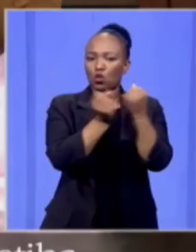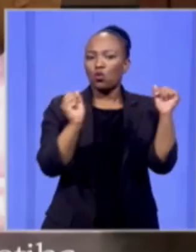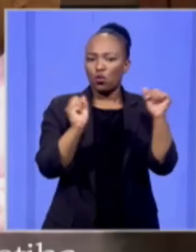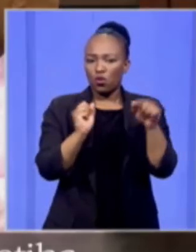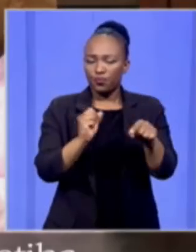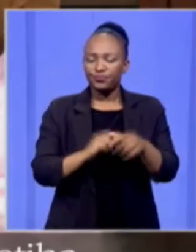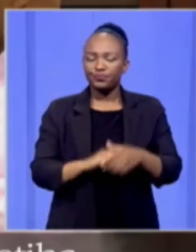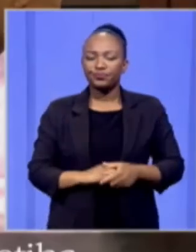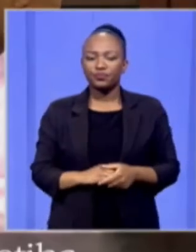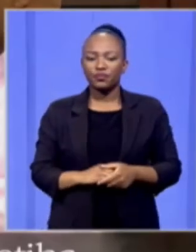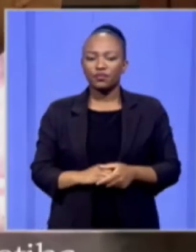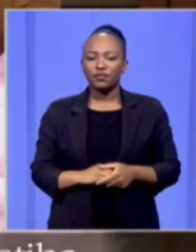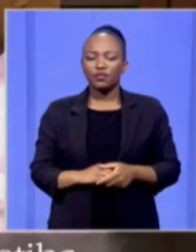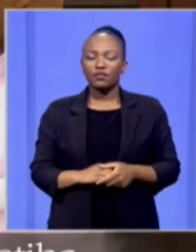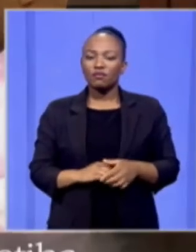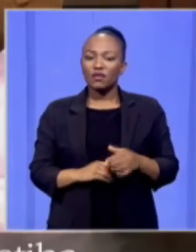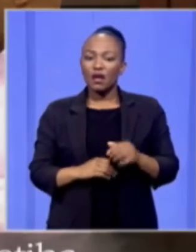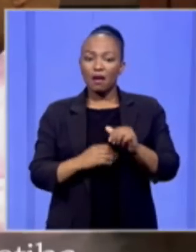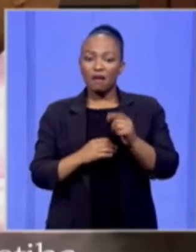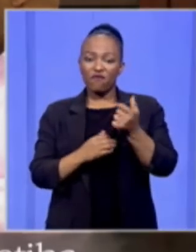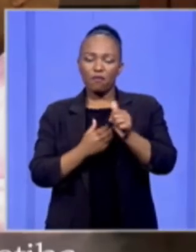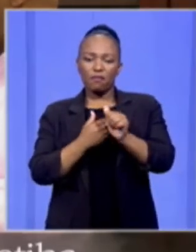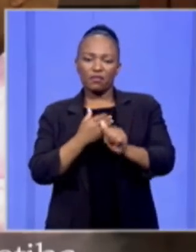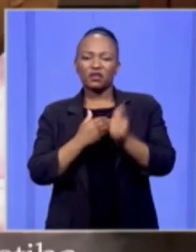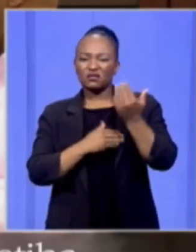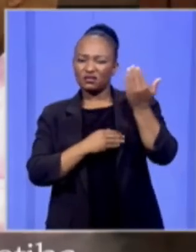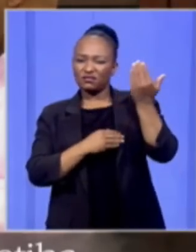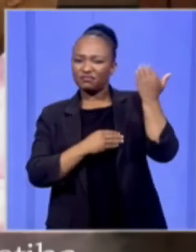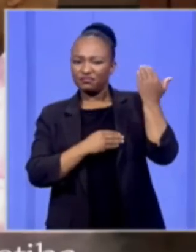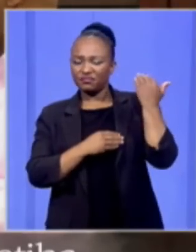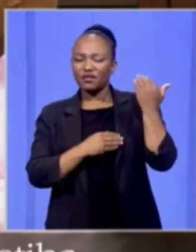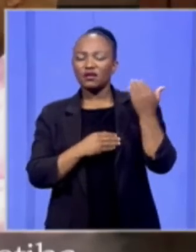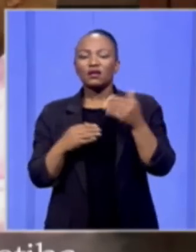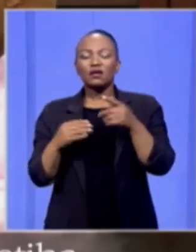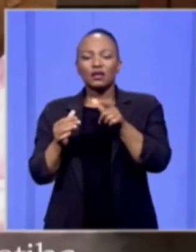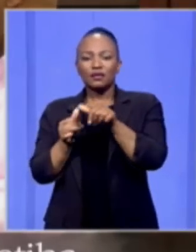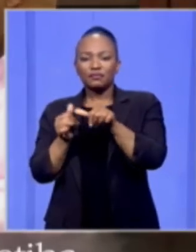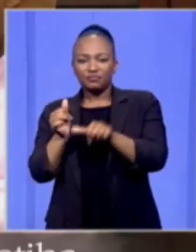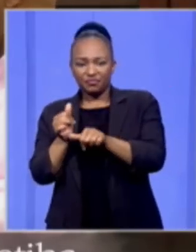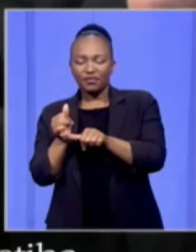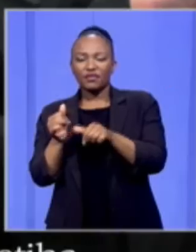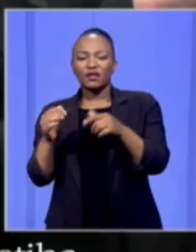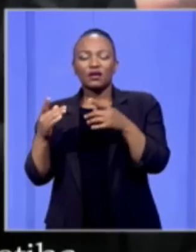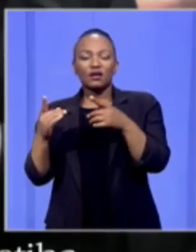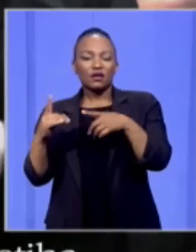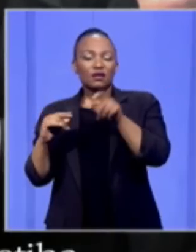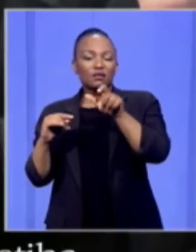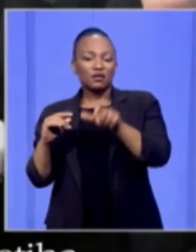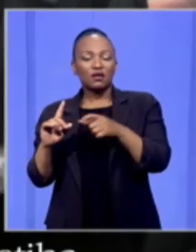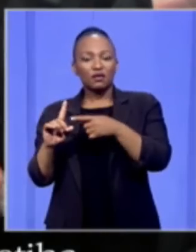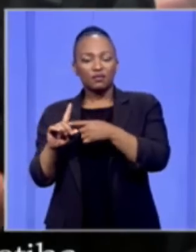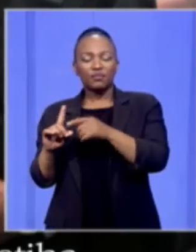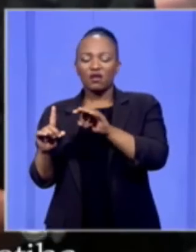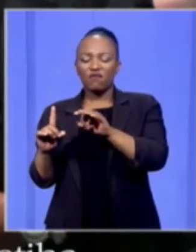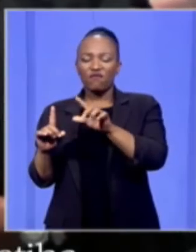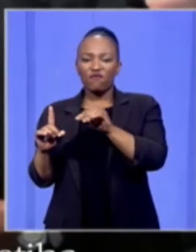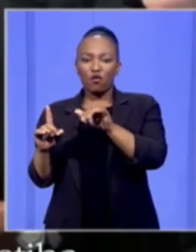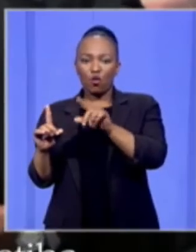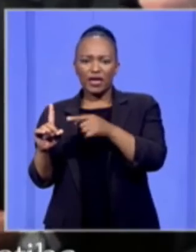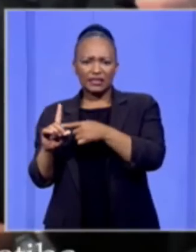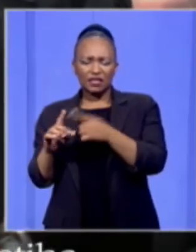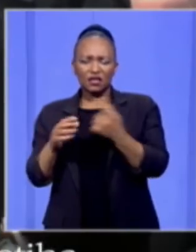Dikgweding tse ka bang tse pedi tse fetileng, motlatsamopresidente wa mehleng wa EFF Floyd Bambo o ile a ikamahanya le mokga wa MK e leng se ne se